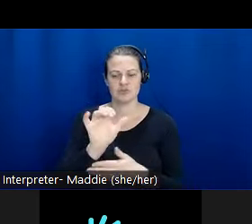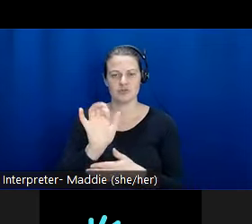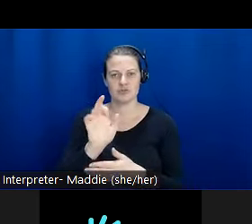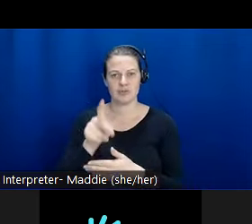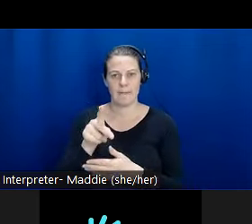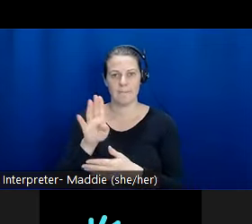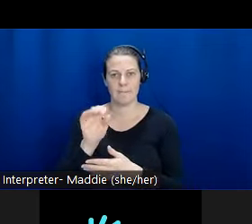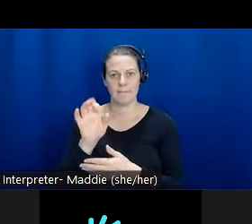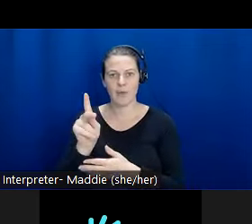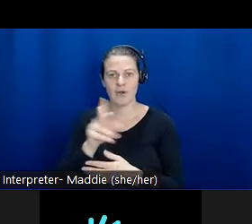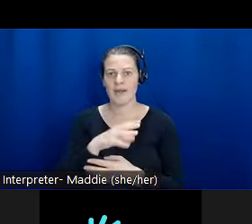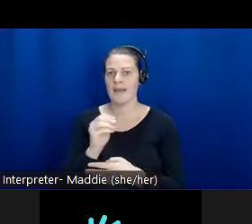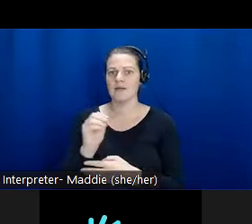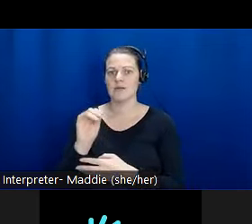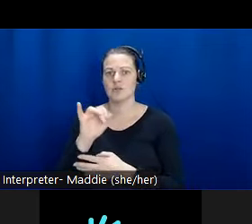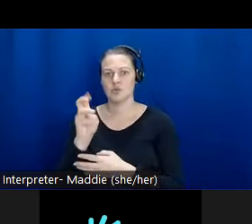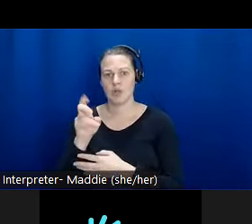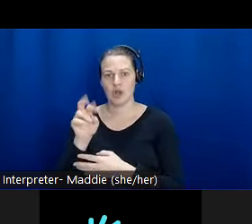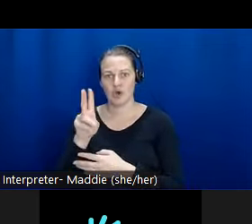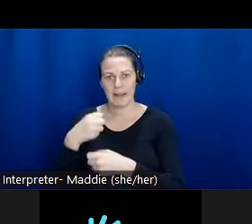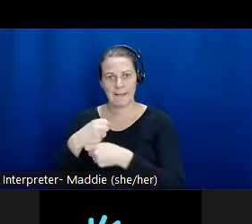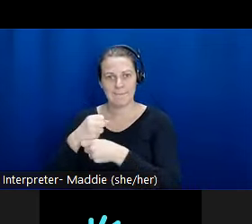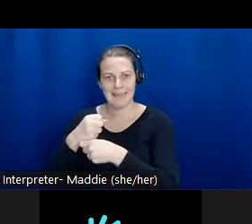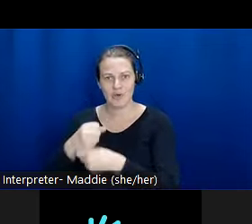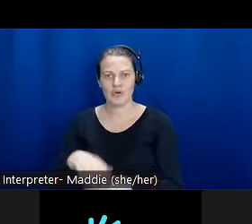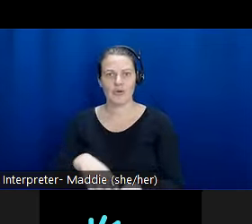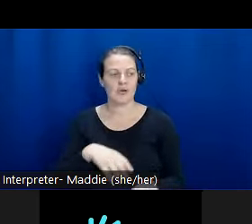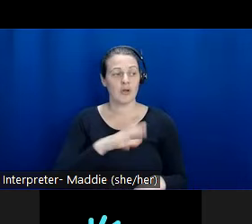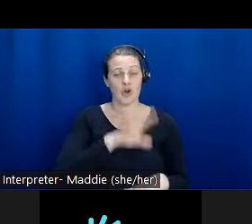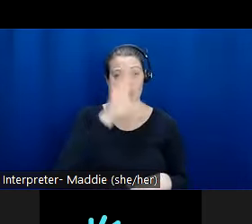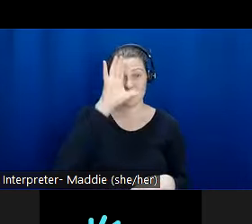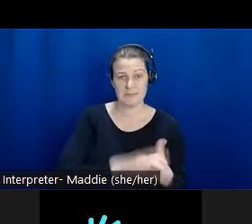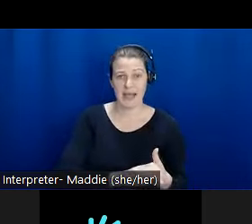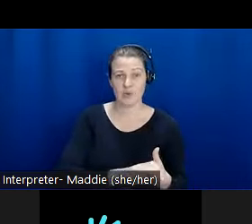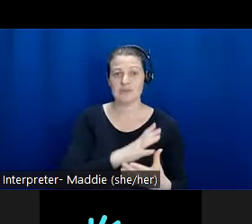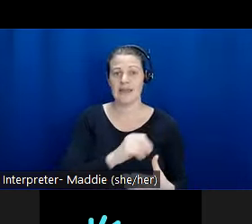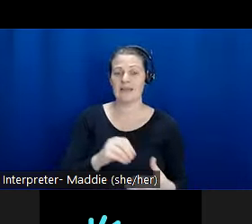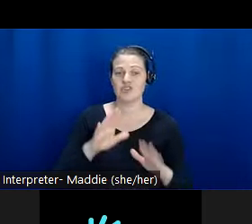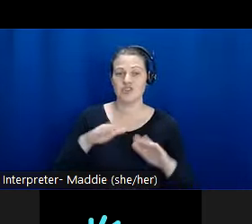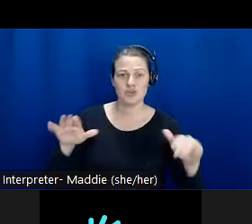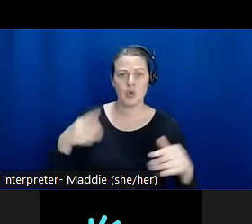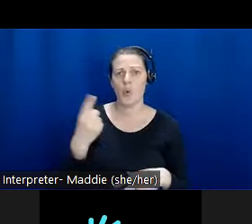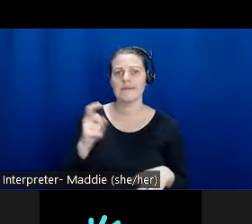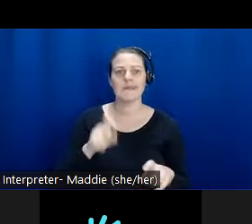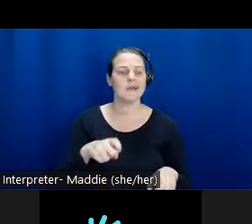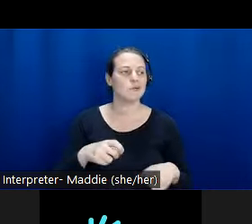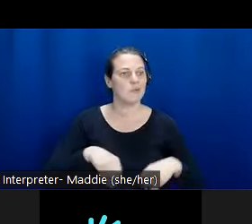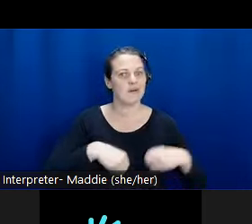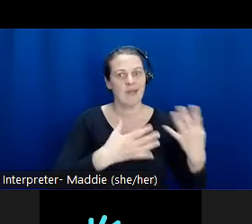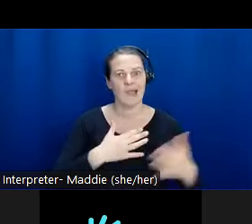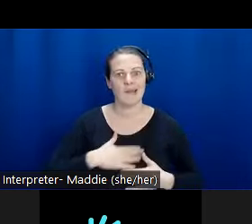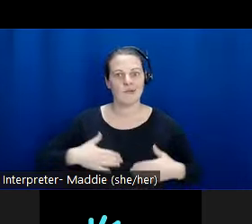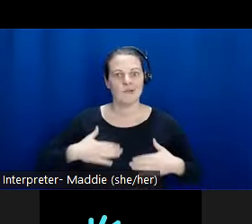her children and her spouse had to always entertain her. And so what I recommended